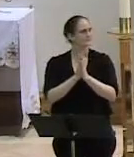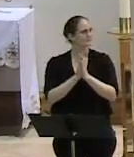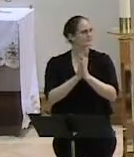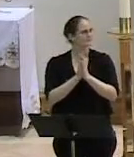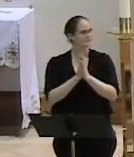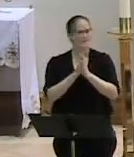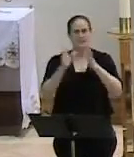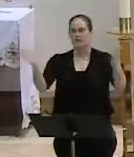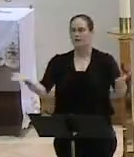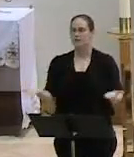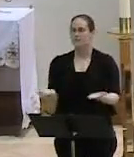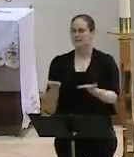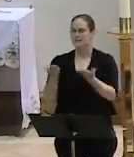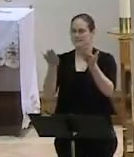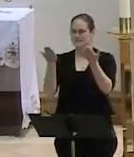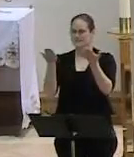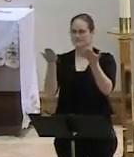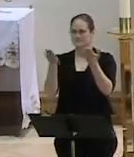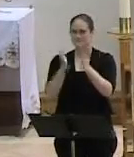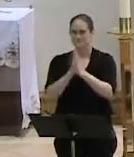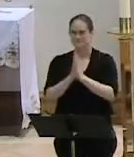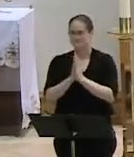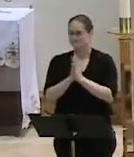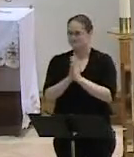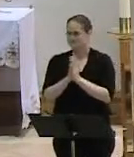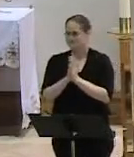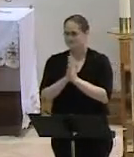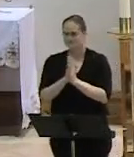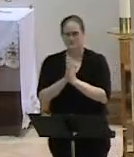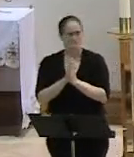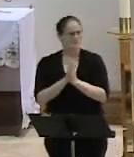Let's all stand together and have our final prayer.